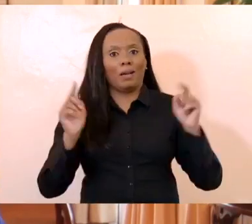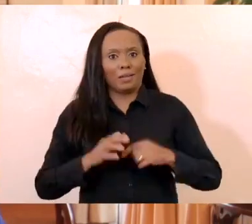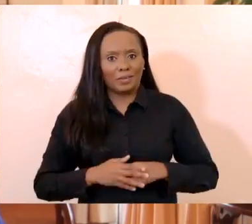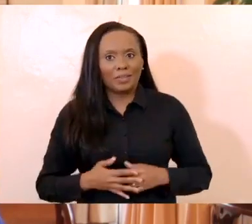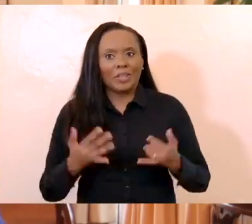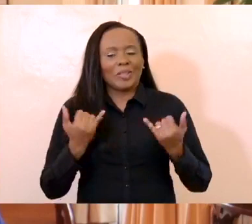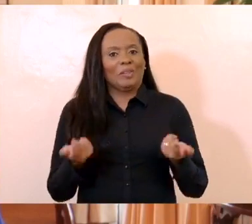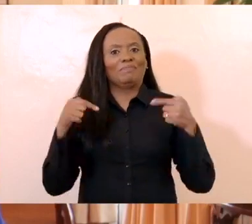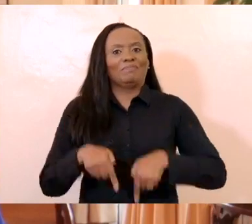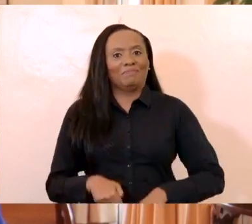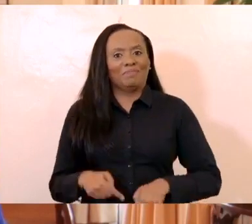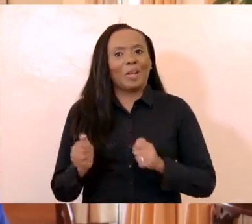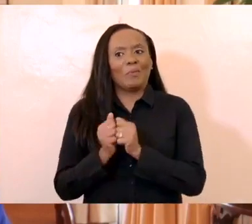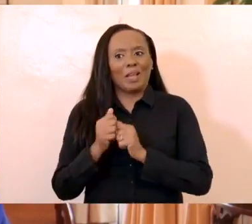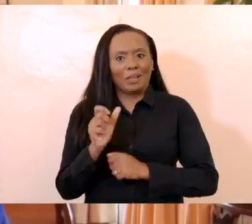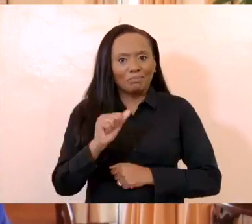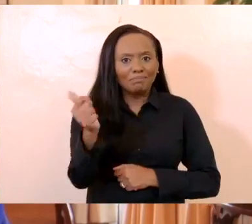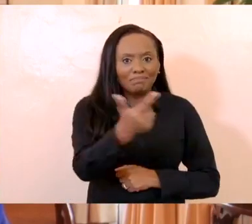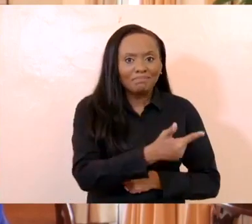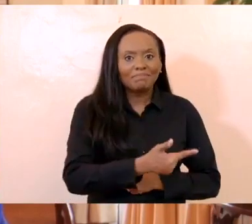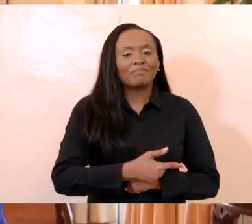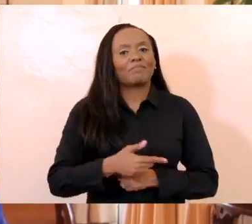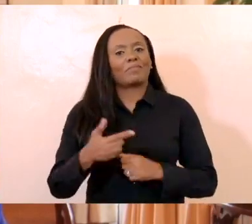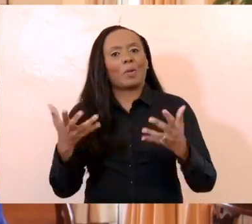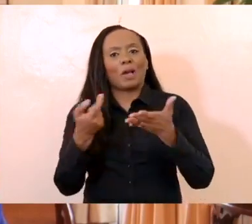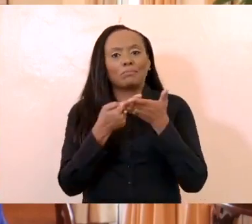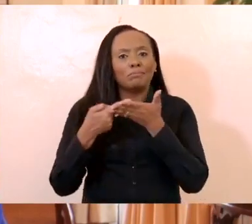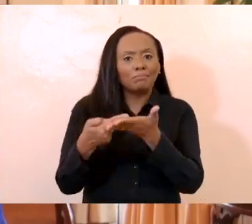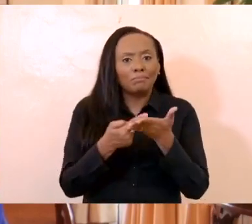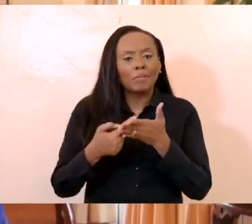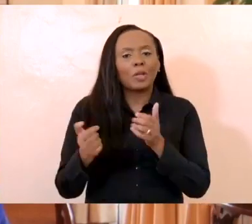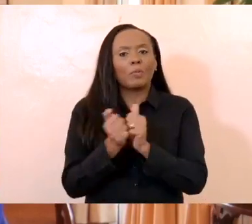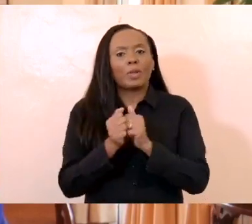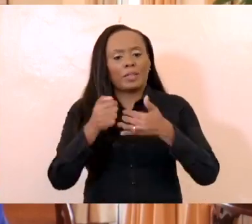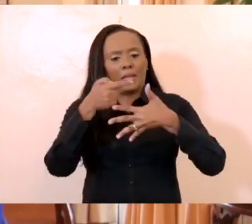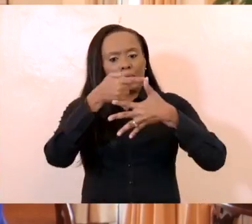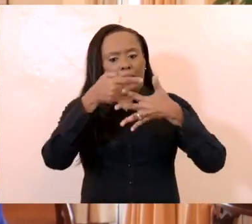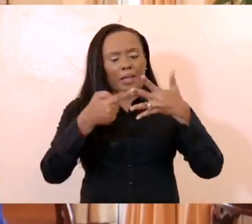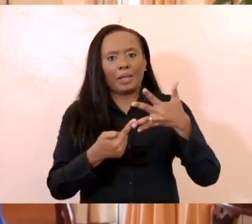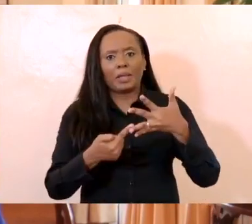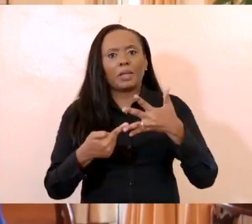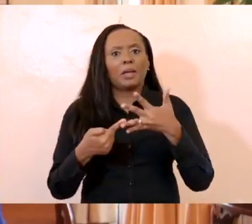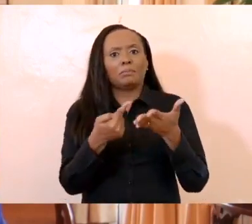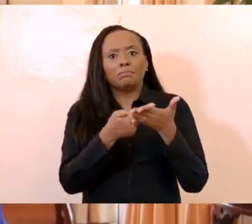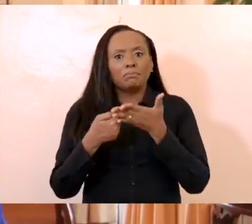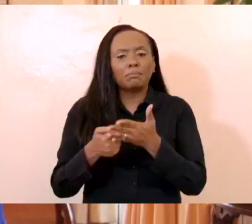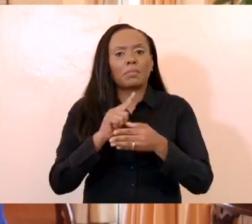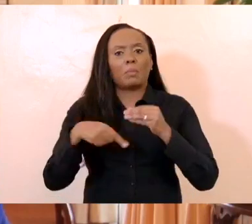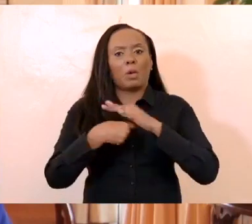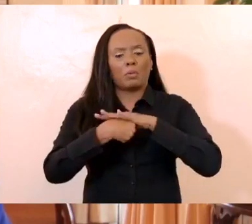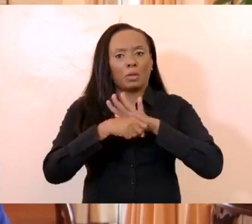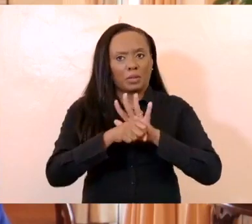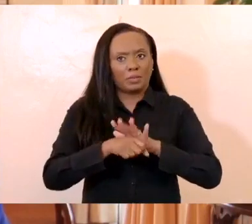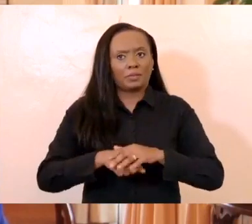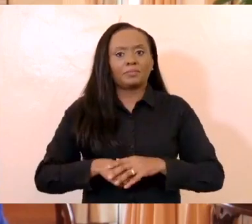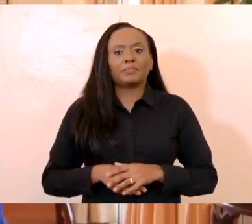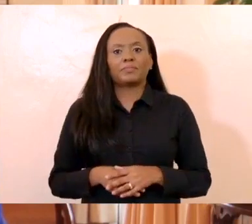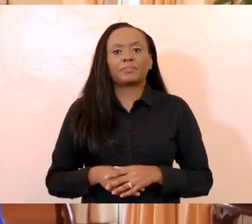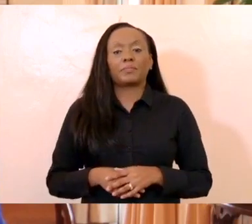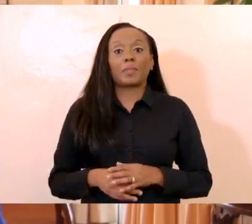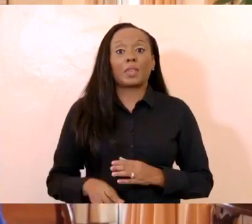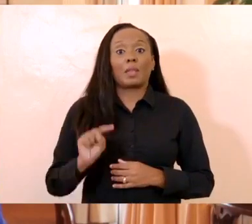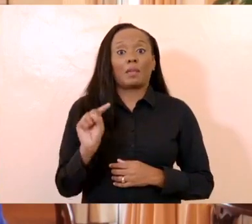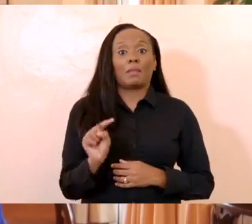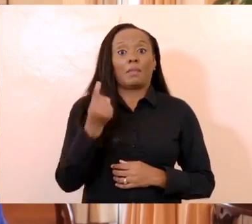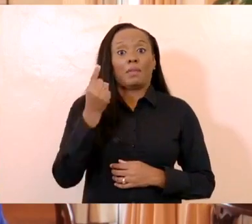Barbadians and to support us through this very difficult time given the spread of COVID-19. My first